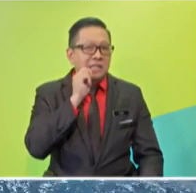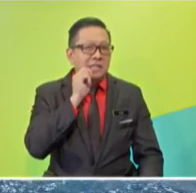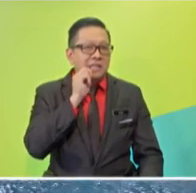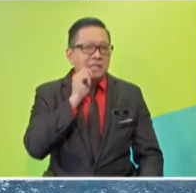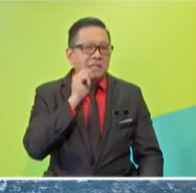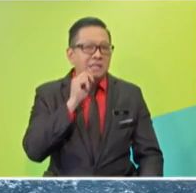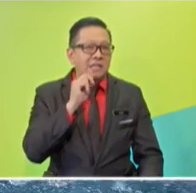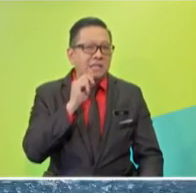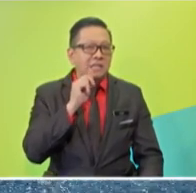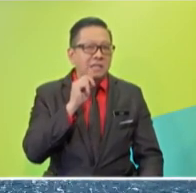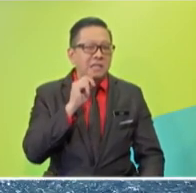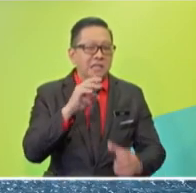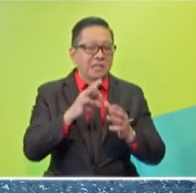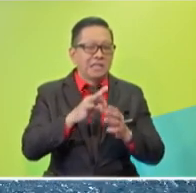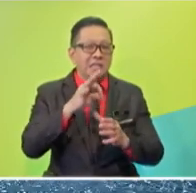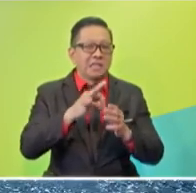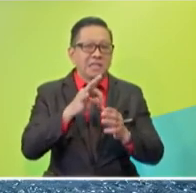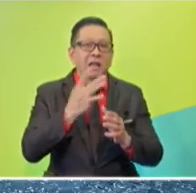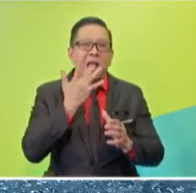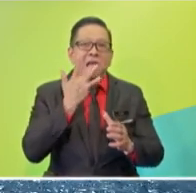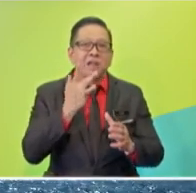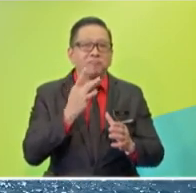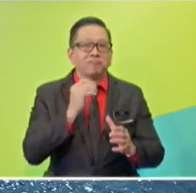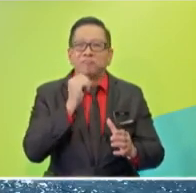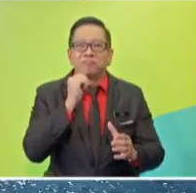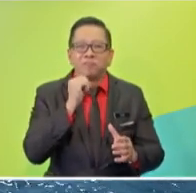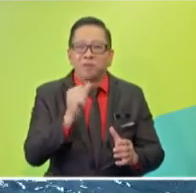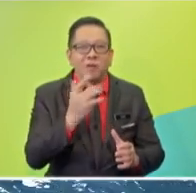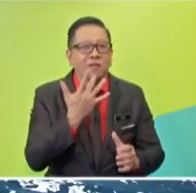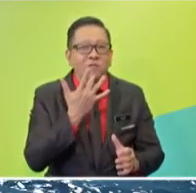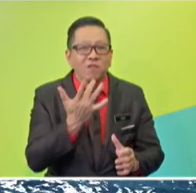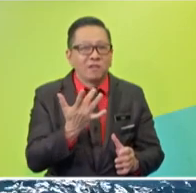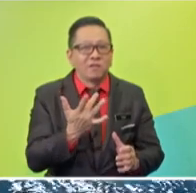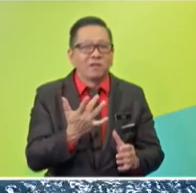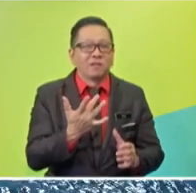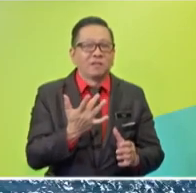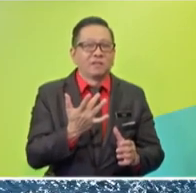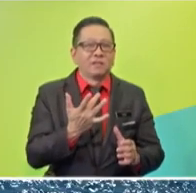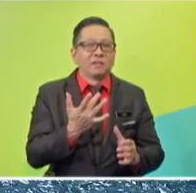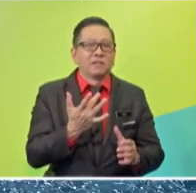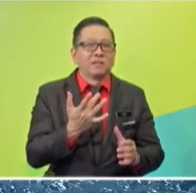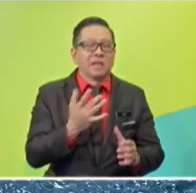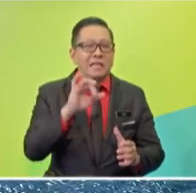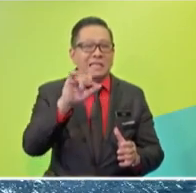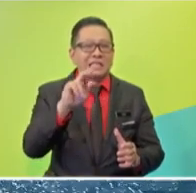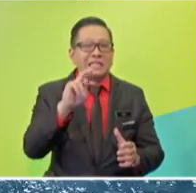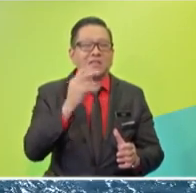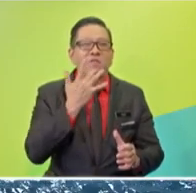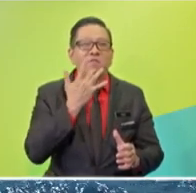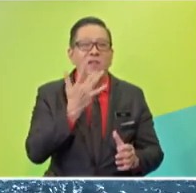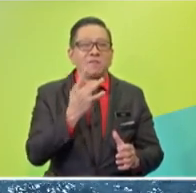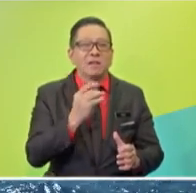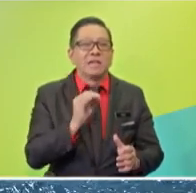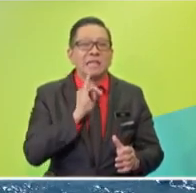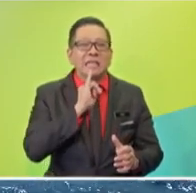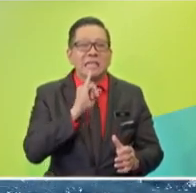is tea flavor. False. Jin's favorite is fruit. Is mango.